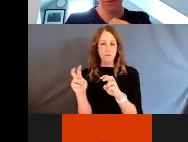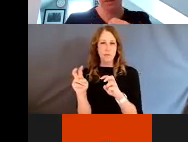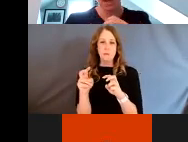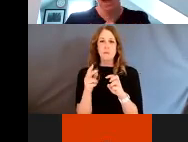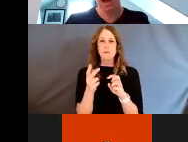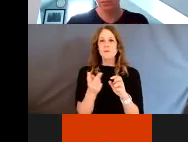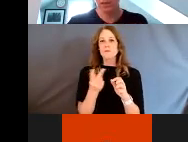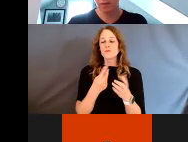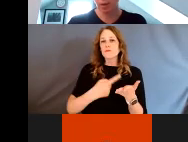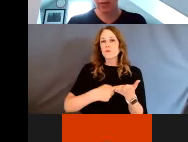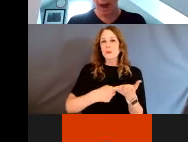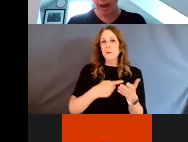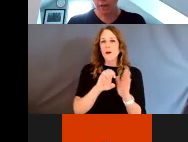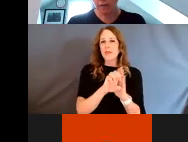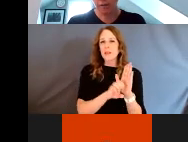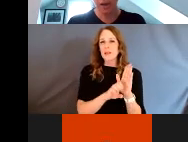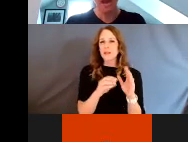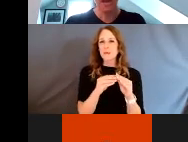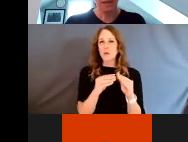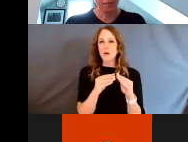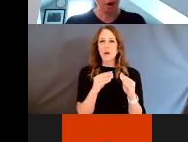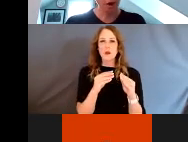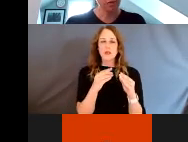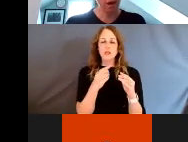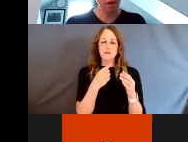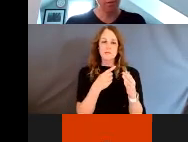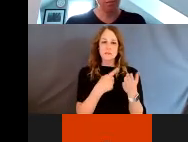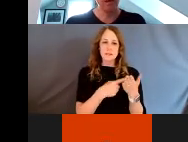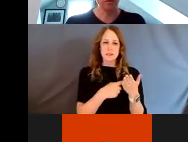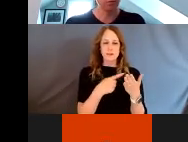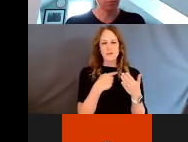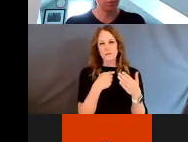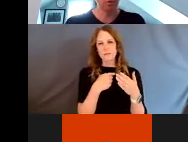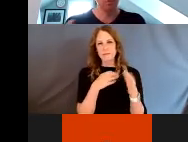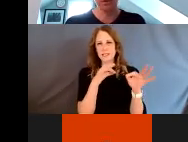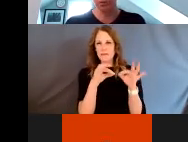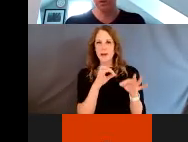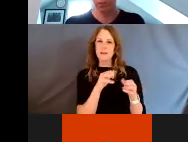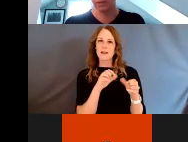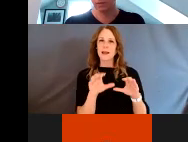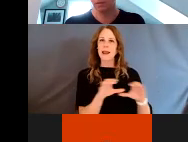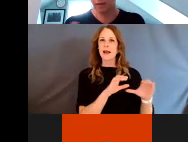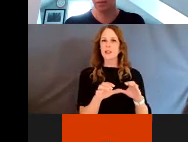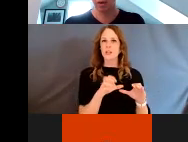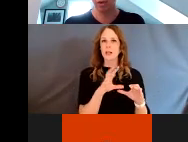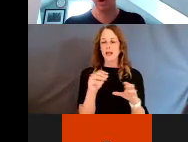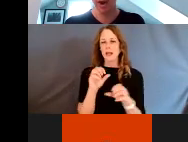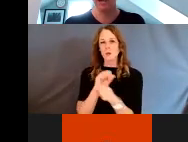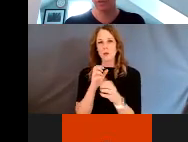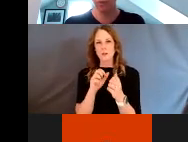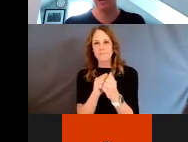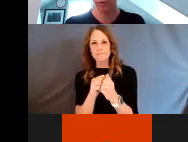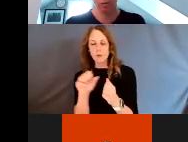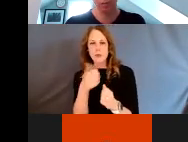about ethics as being both action and part of, and working with humans, like